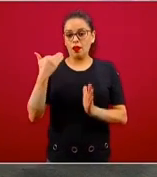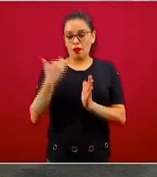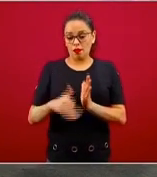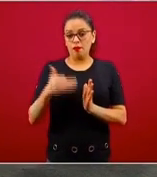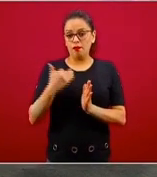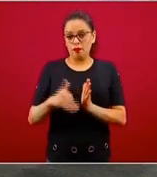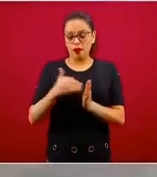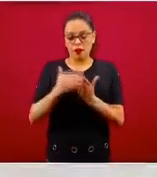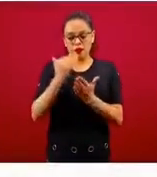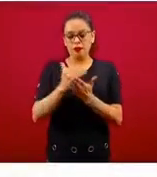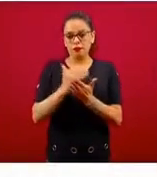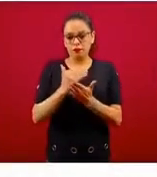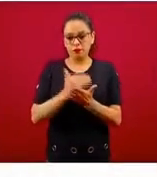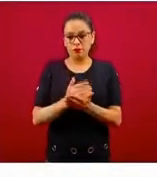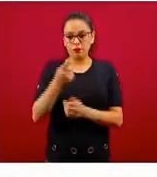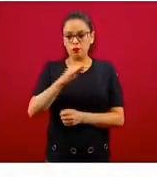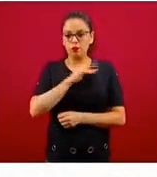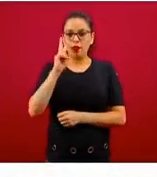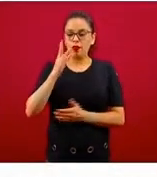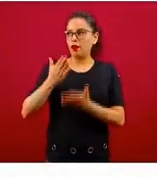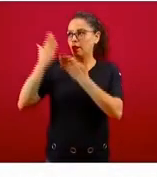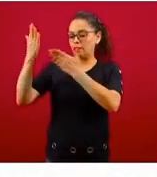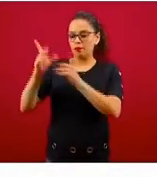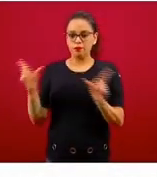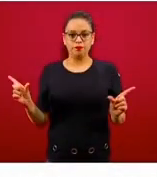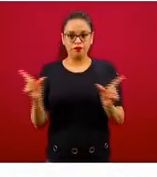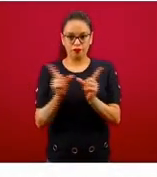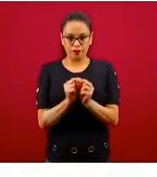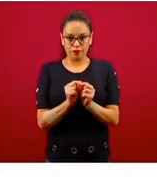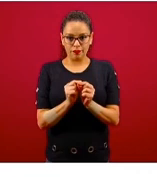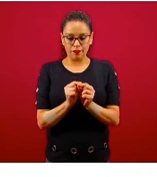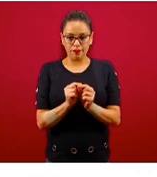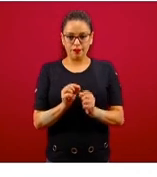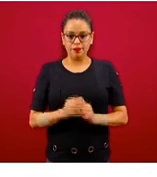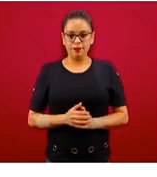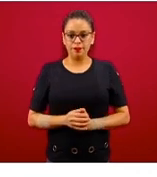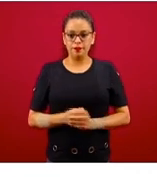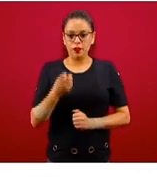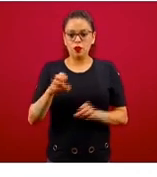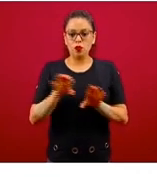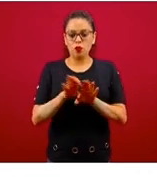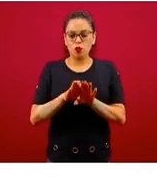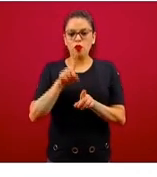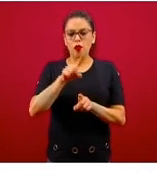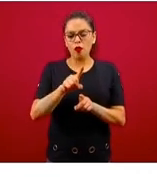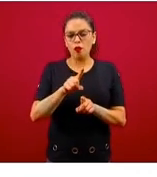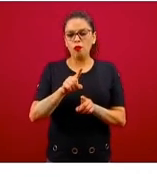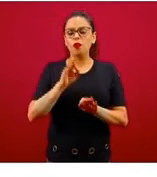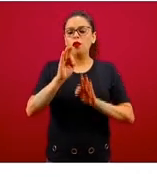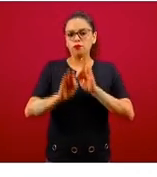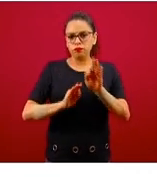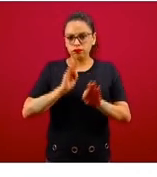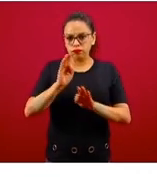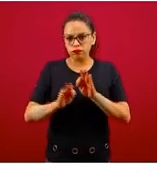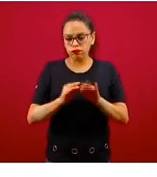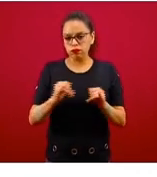we don't prescribe medicine that could potentially lead them to